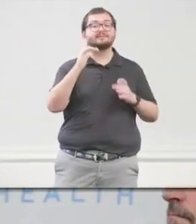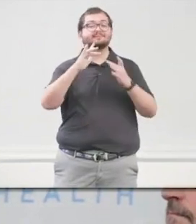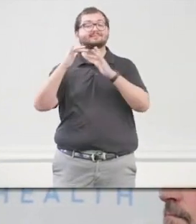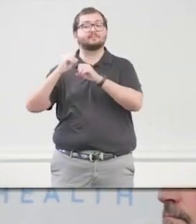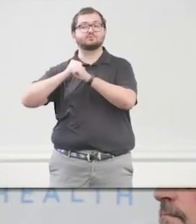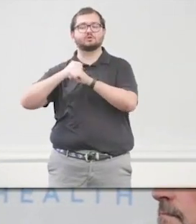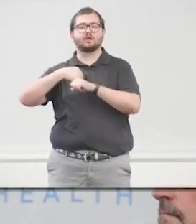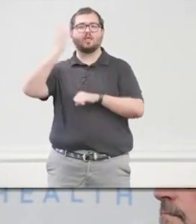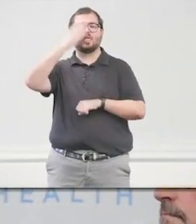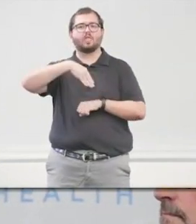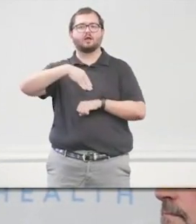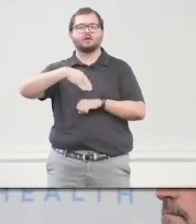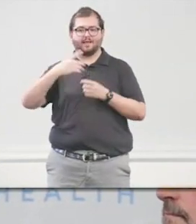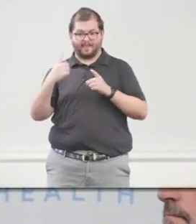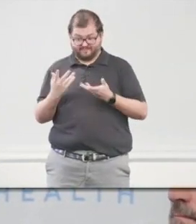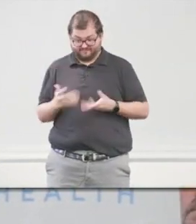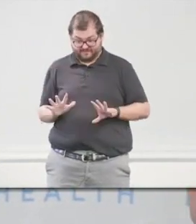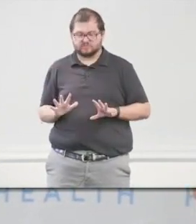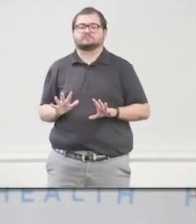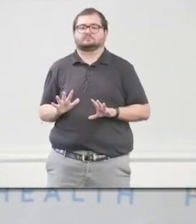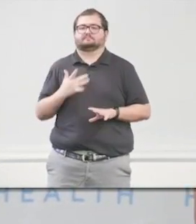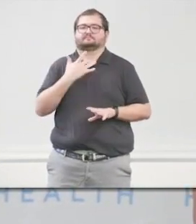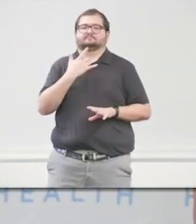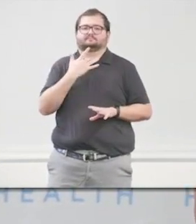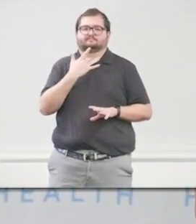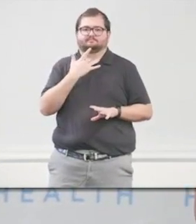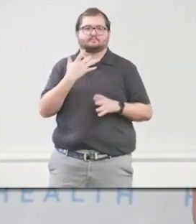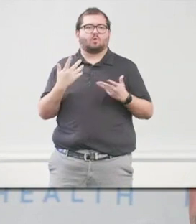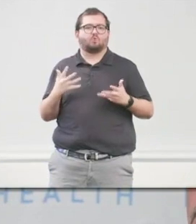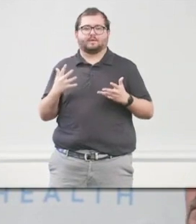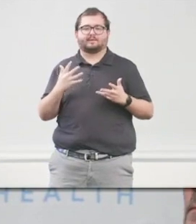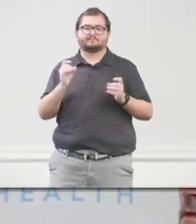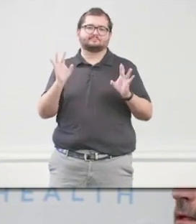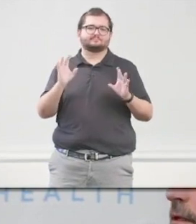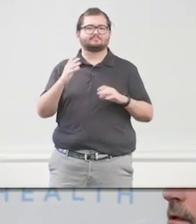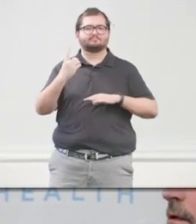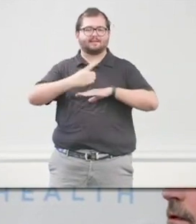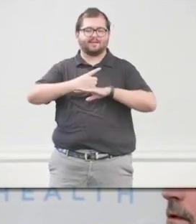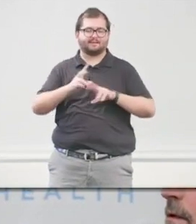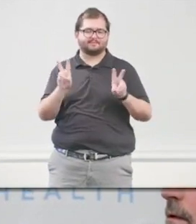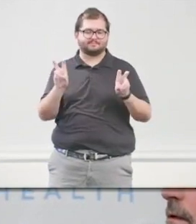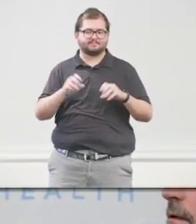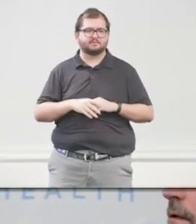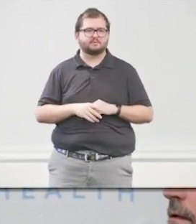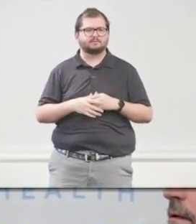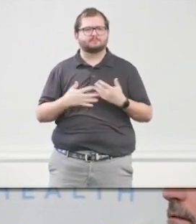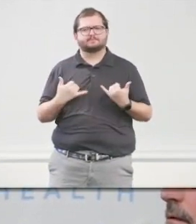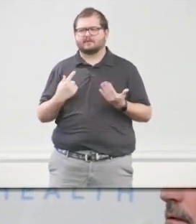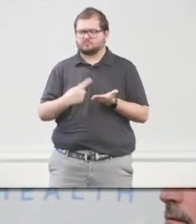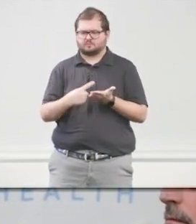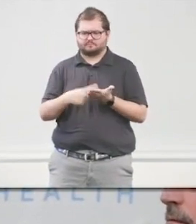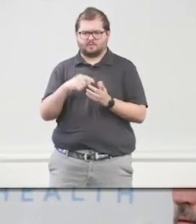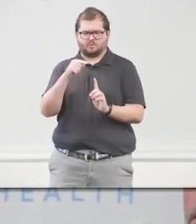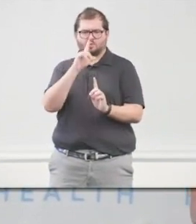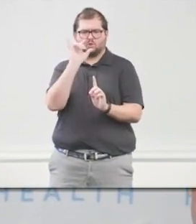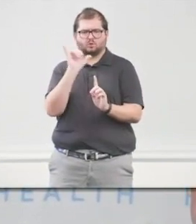is you don't see it until after it's already happened, after it's turned into a bad day. But let's talk about what that looks like. So we